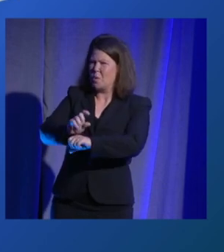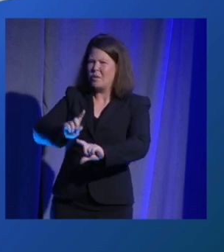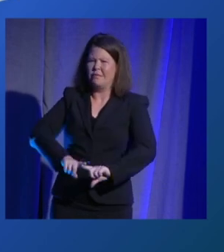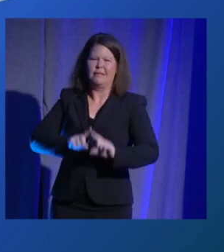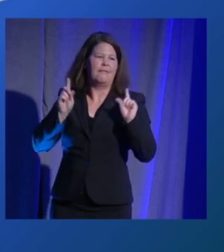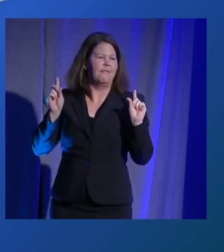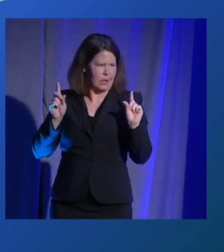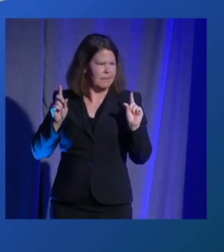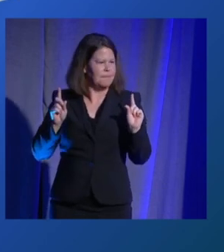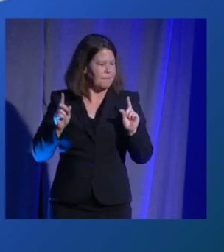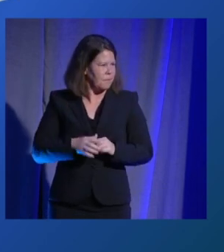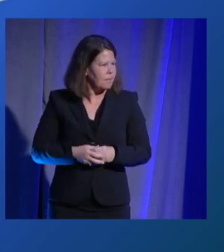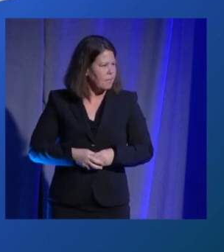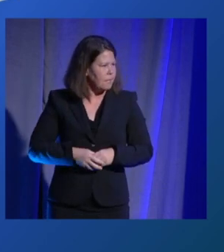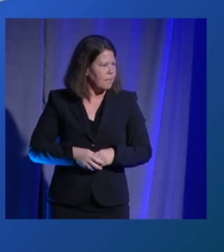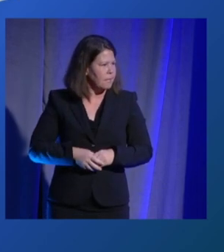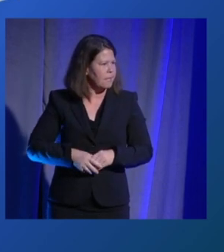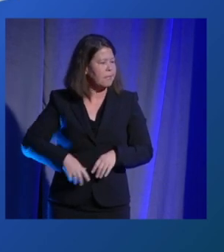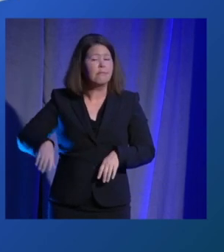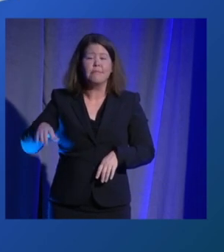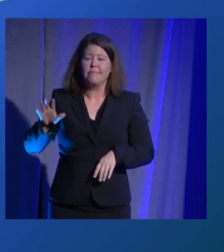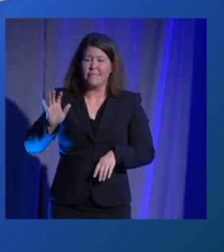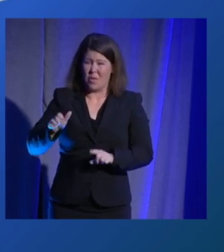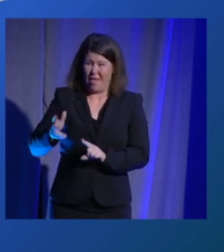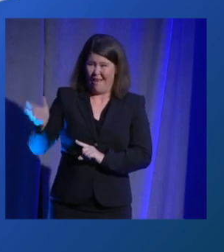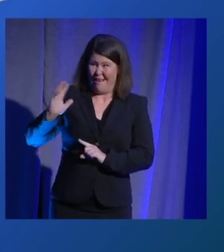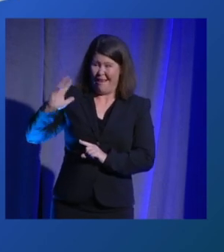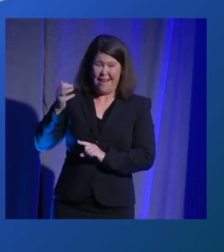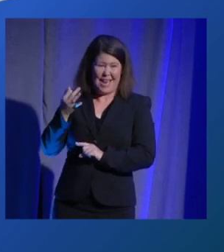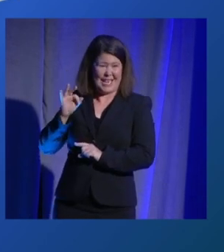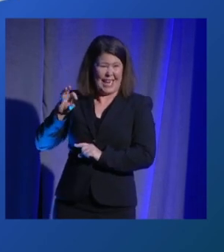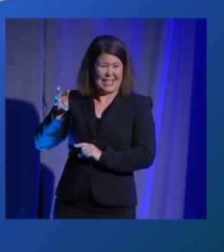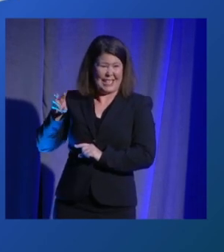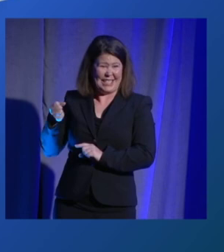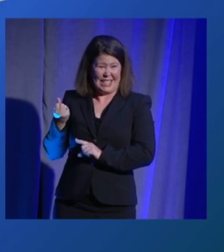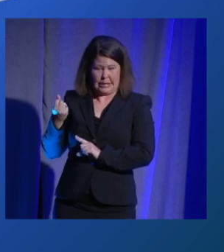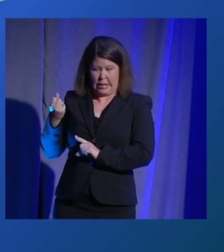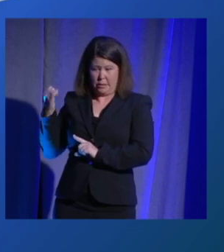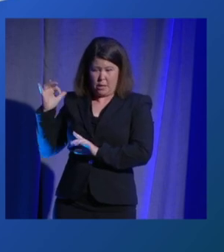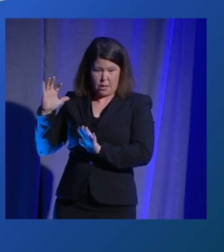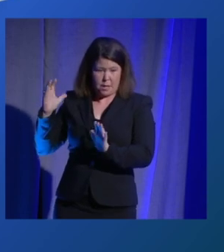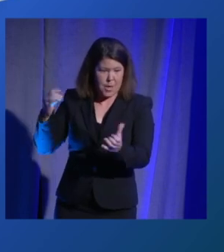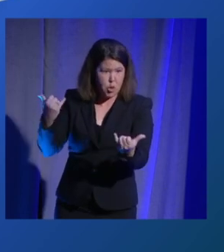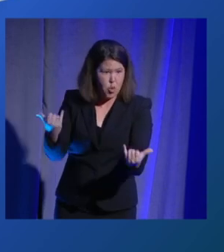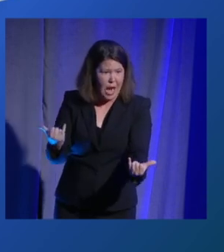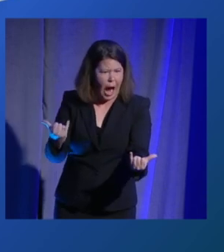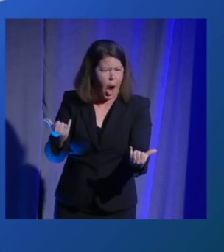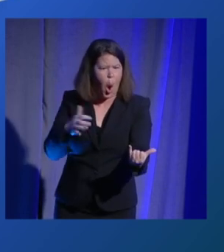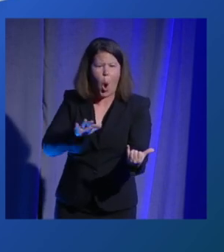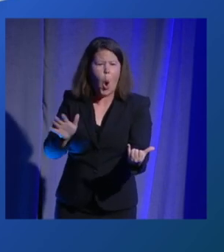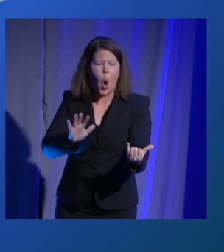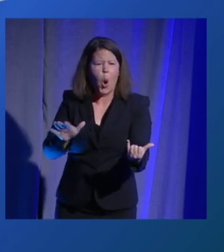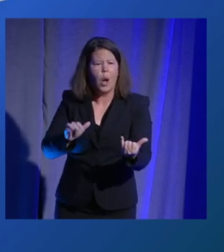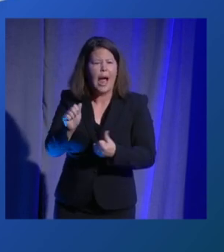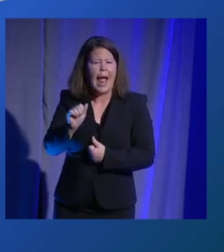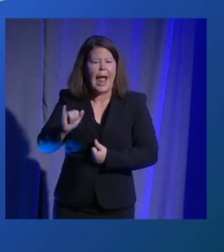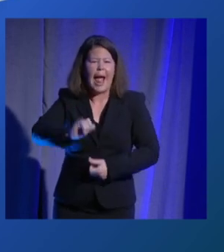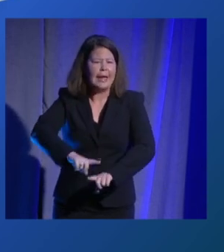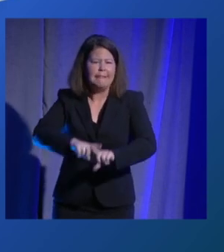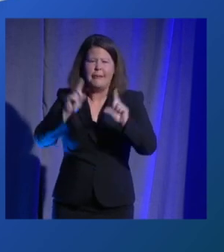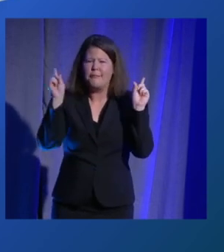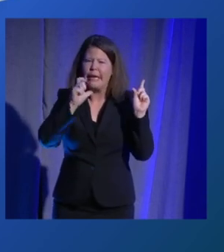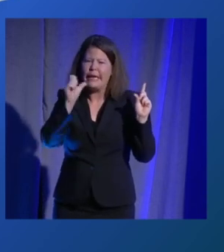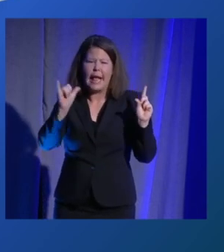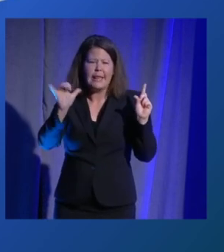AI today is not your father's 's mobile of the past and I want to walk through not only